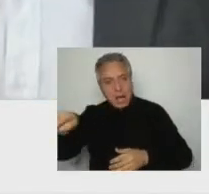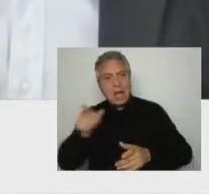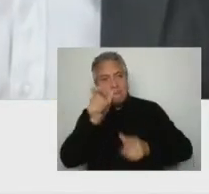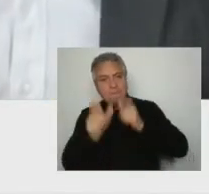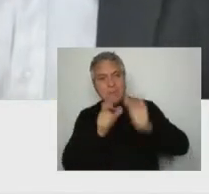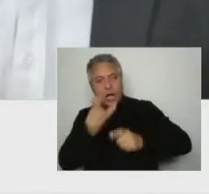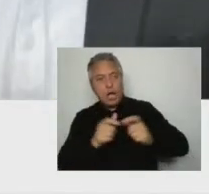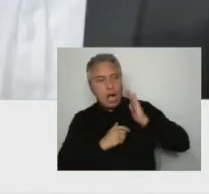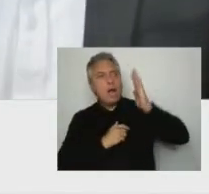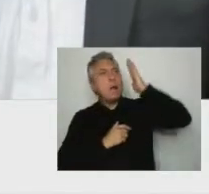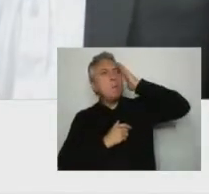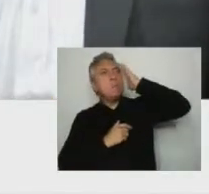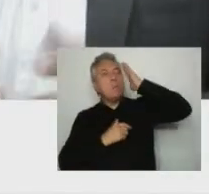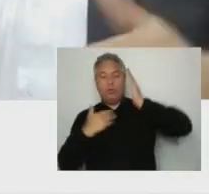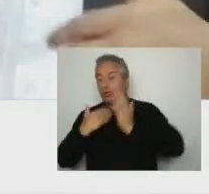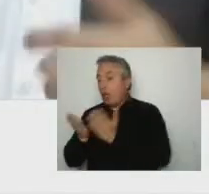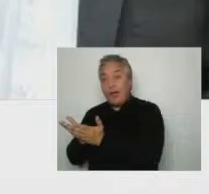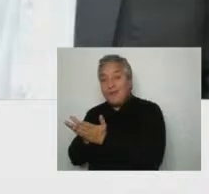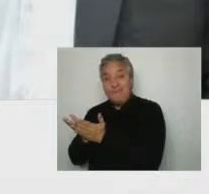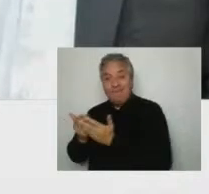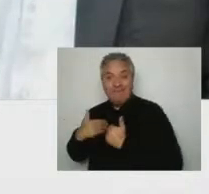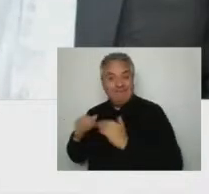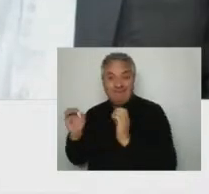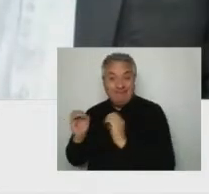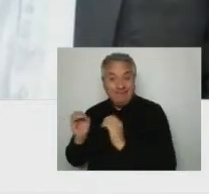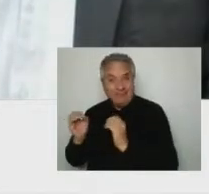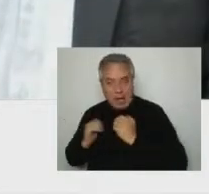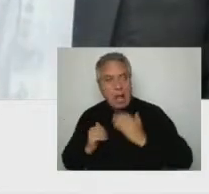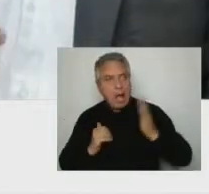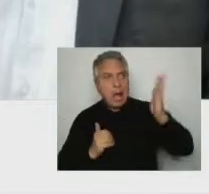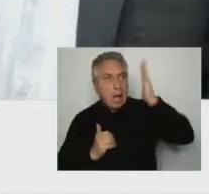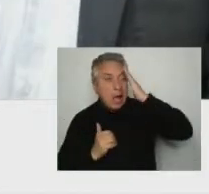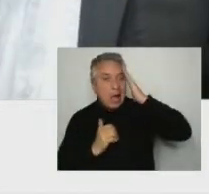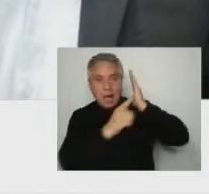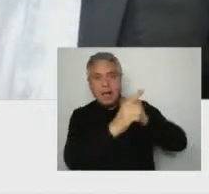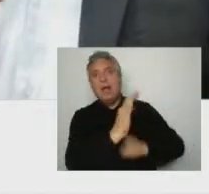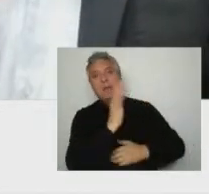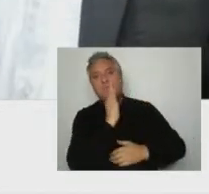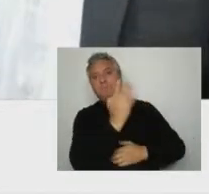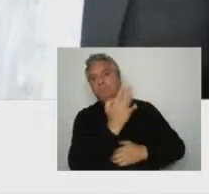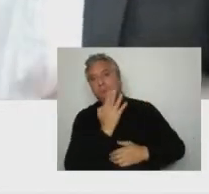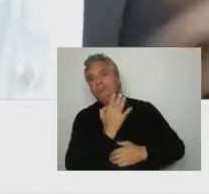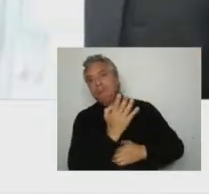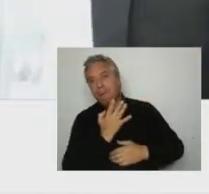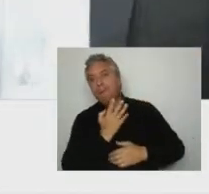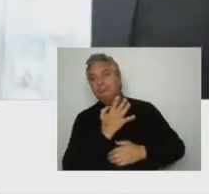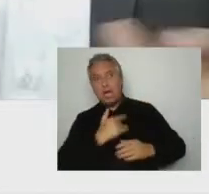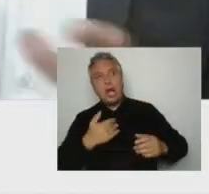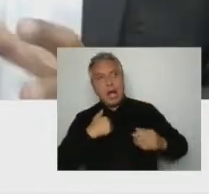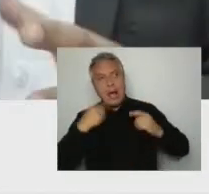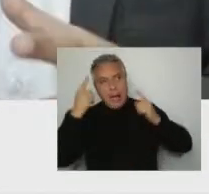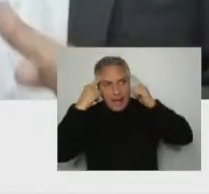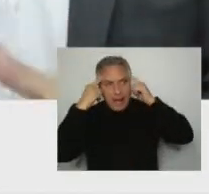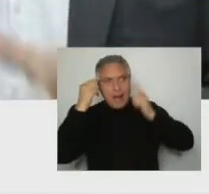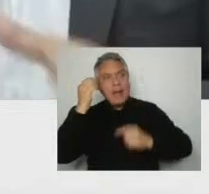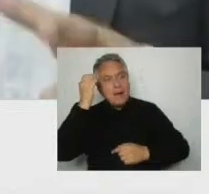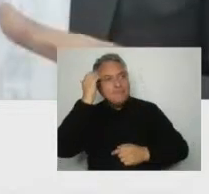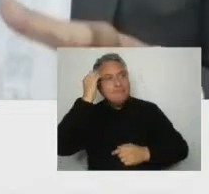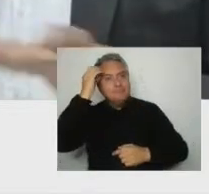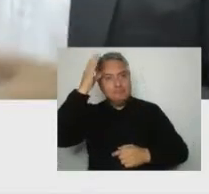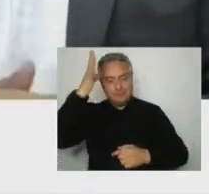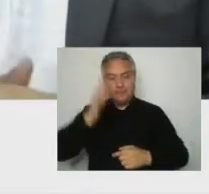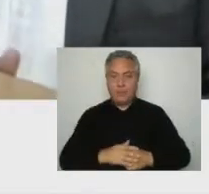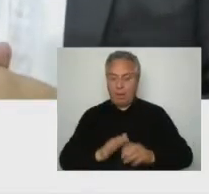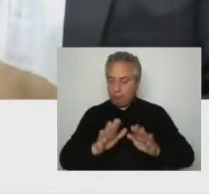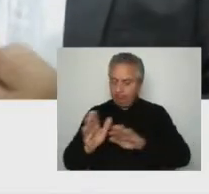freelancer, a professional freelancer, clearly has a different language set of skills, if you will, than